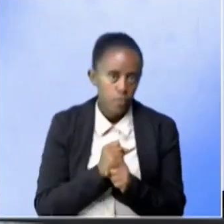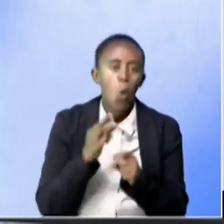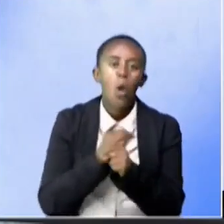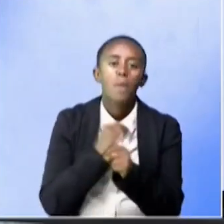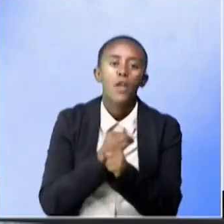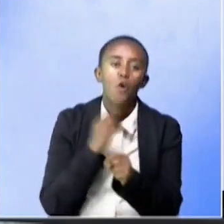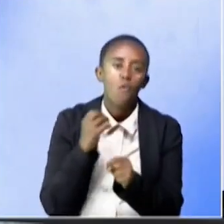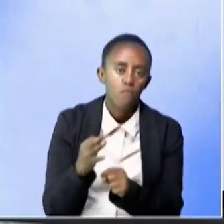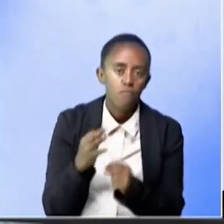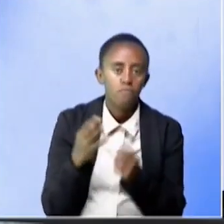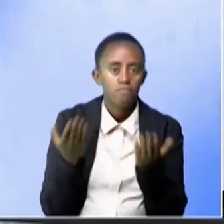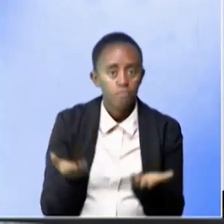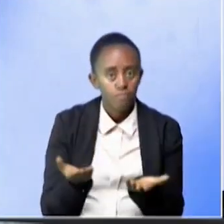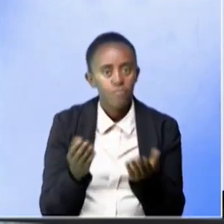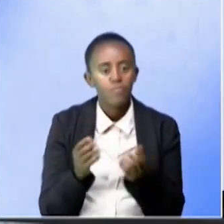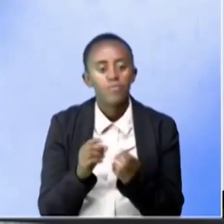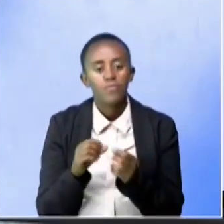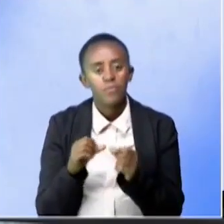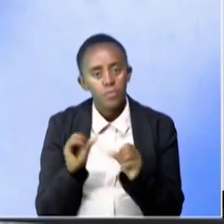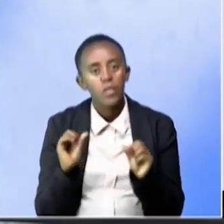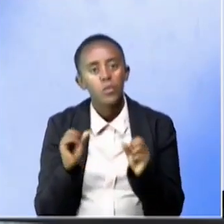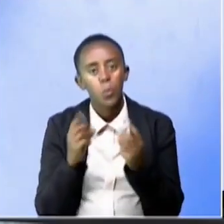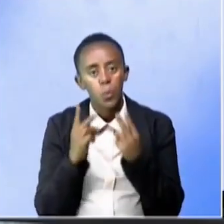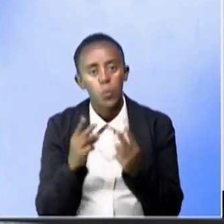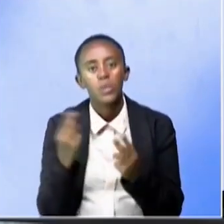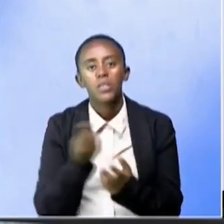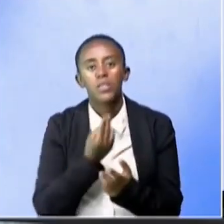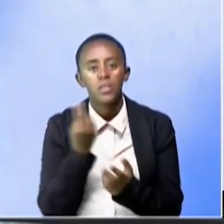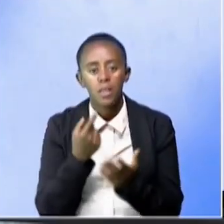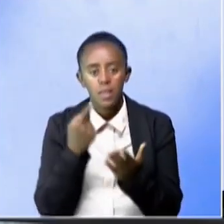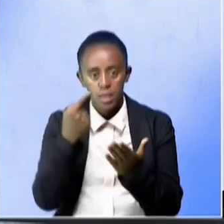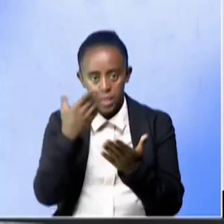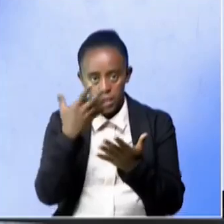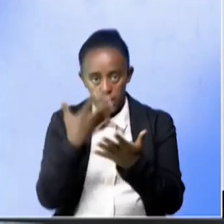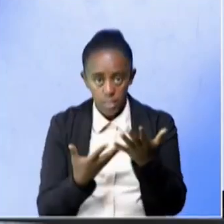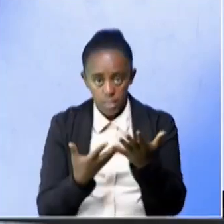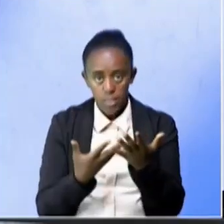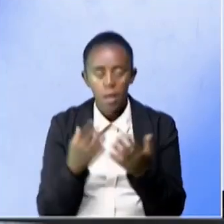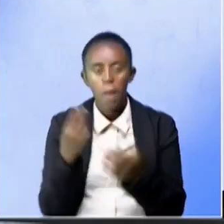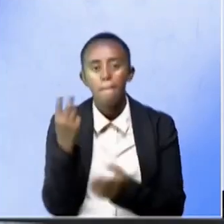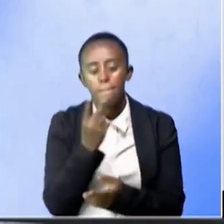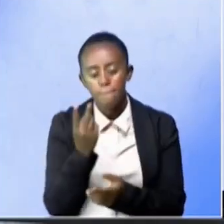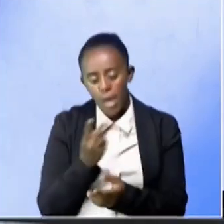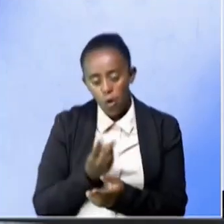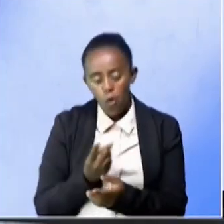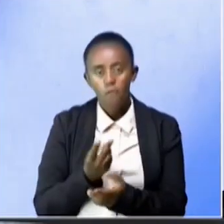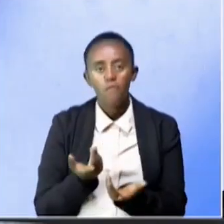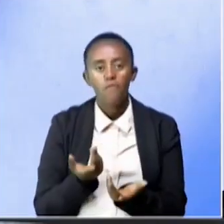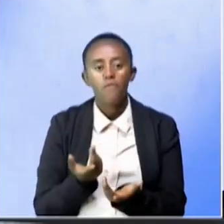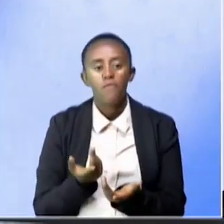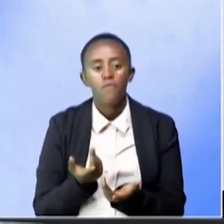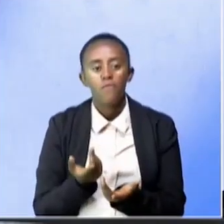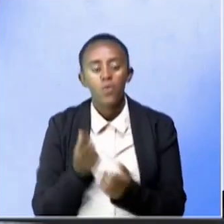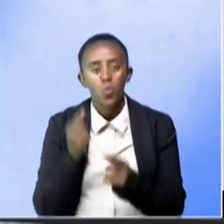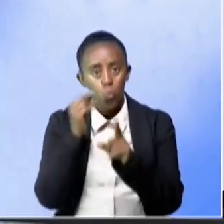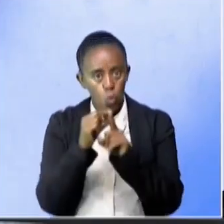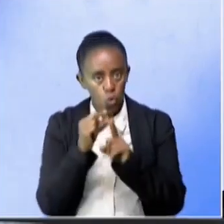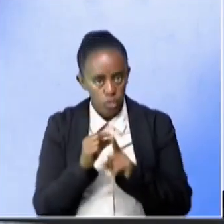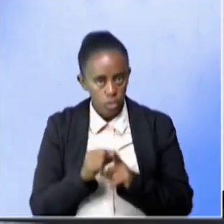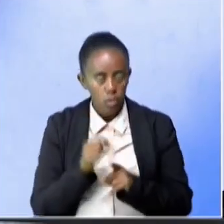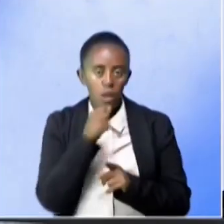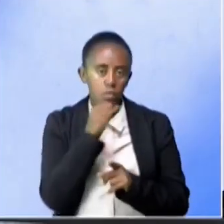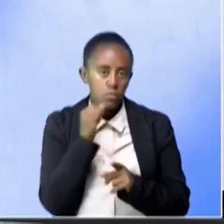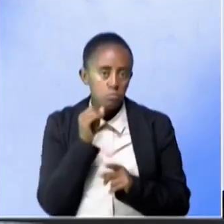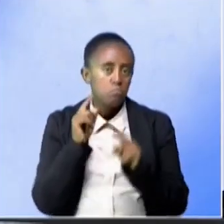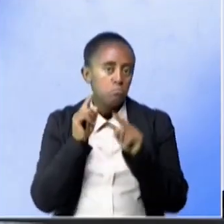one. So let's go and use these pair of what? Words, adjective